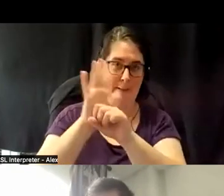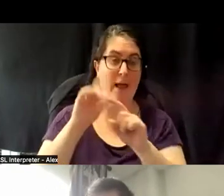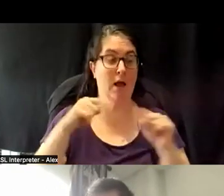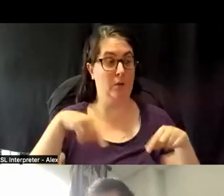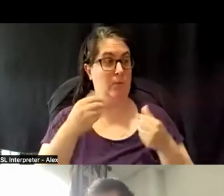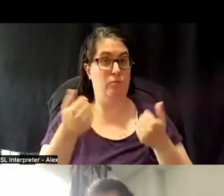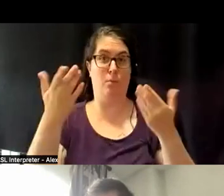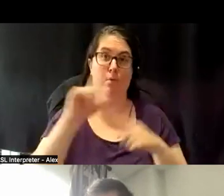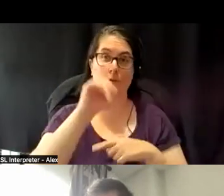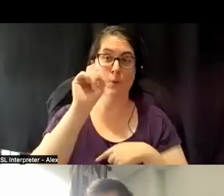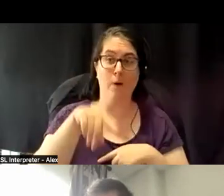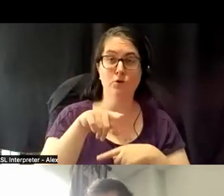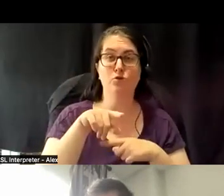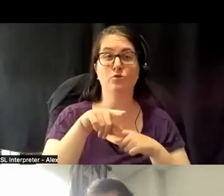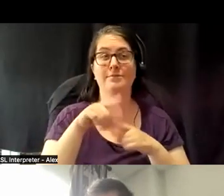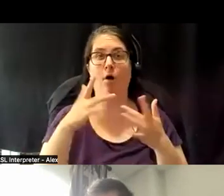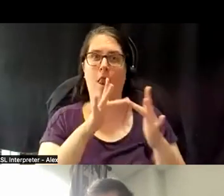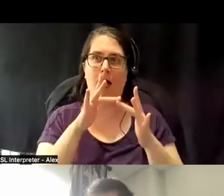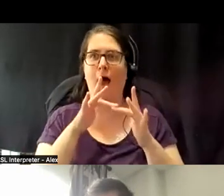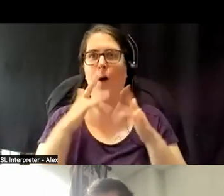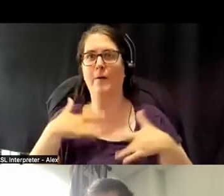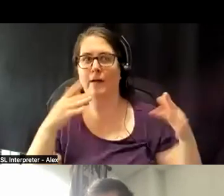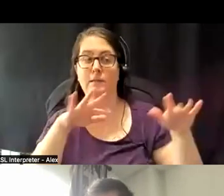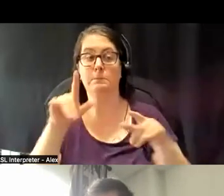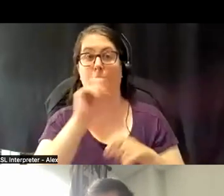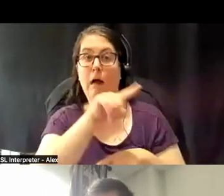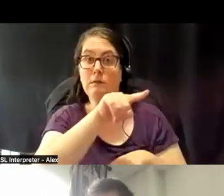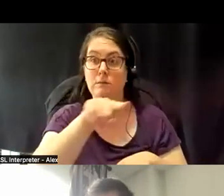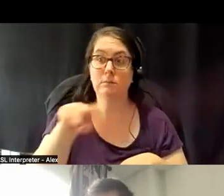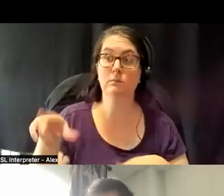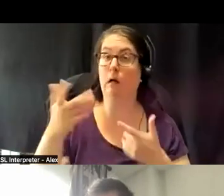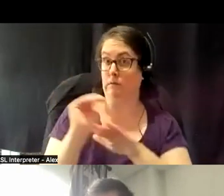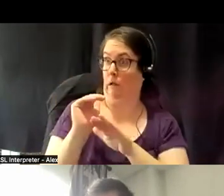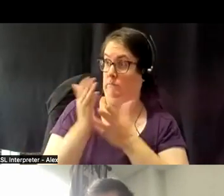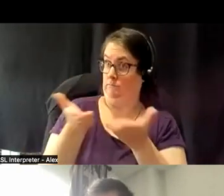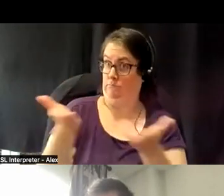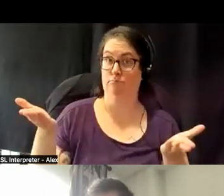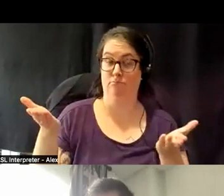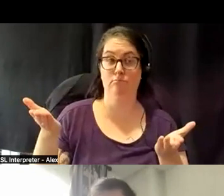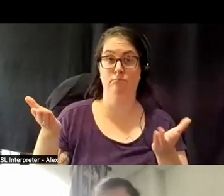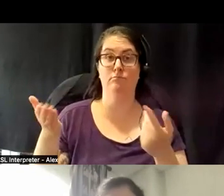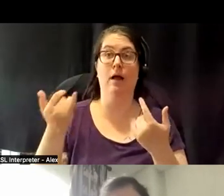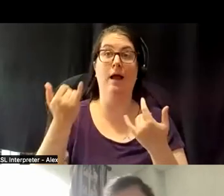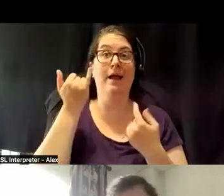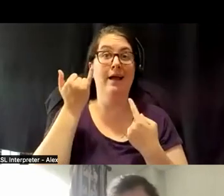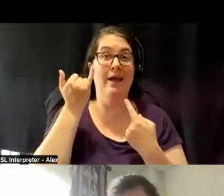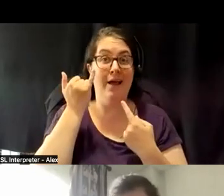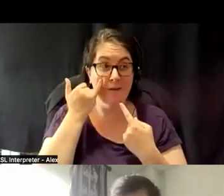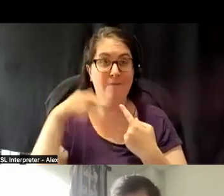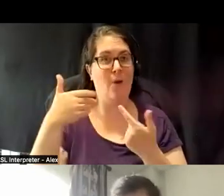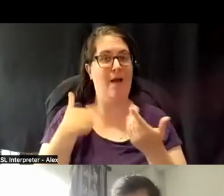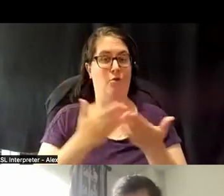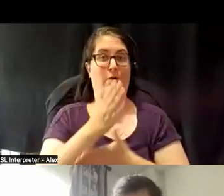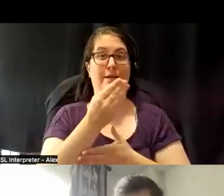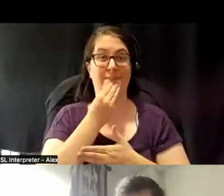a question at events and online, asking what their community, like Hansel was tonight, and life would look like if they had the right to food